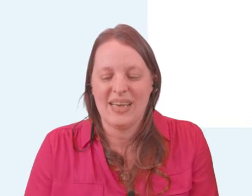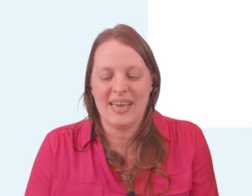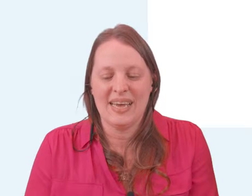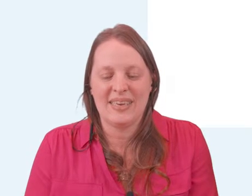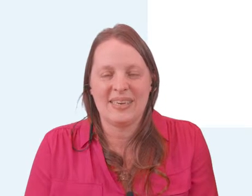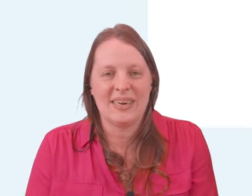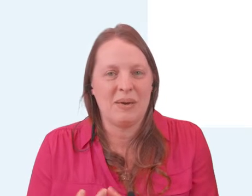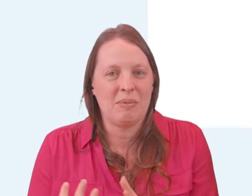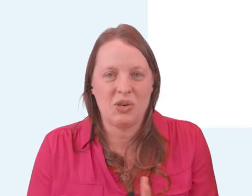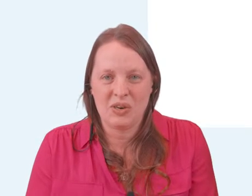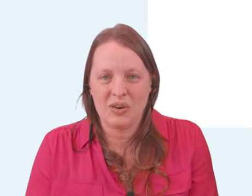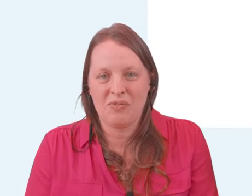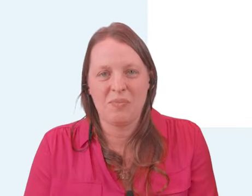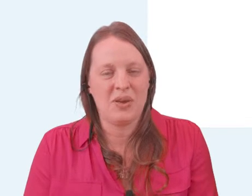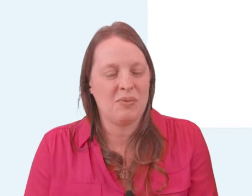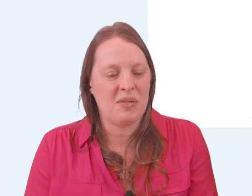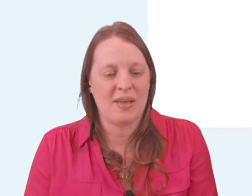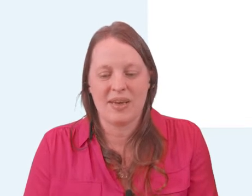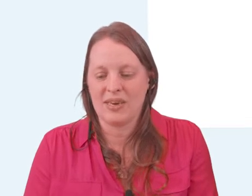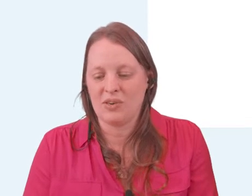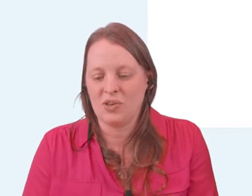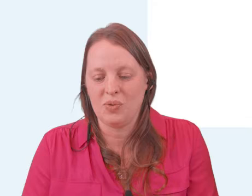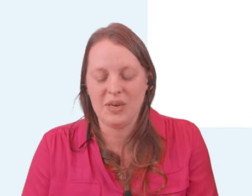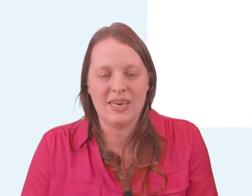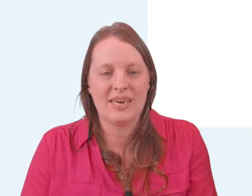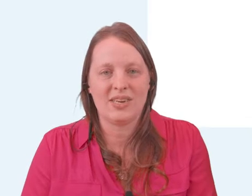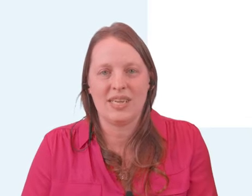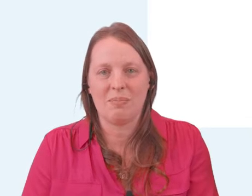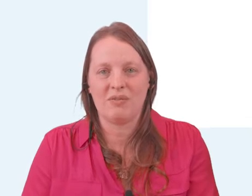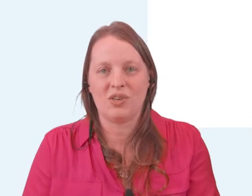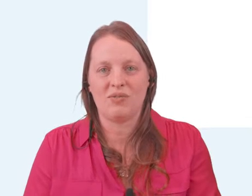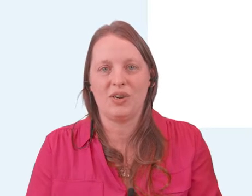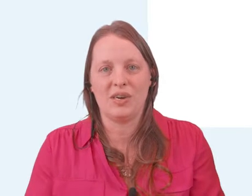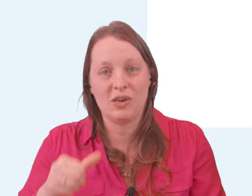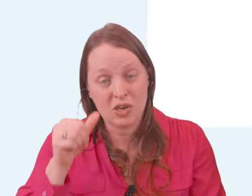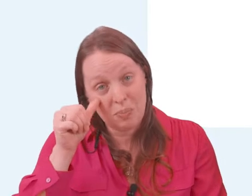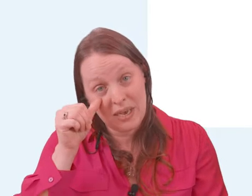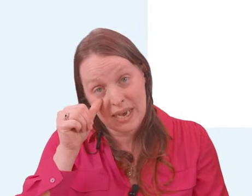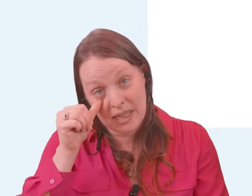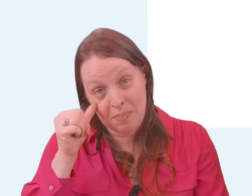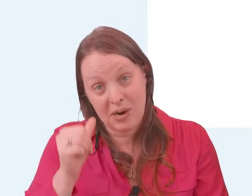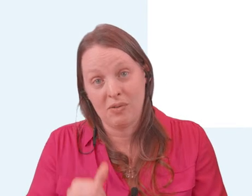canal. And I'm sure you're familiar with Dr. Sue Whitney. I just had the privilege of